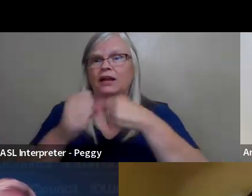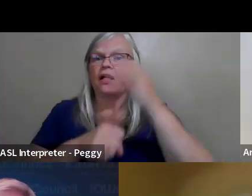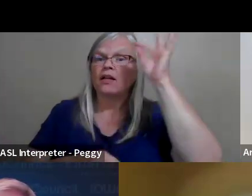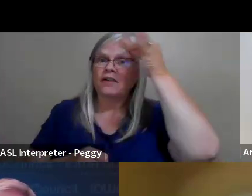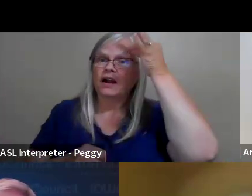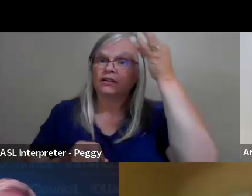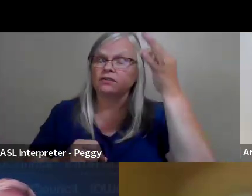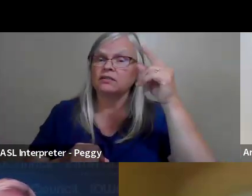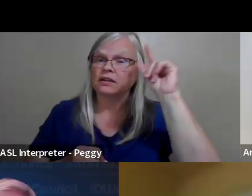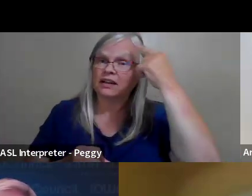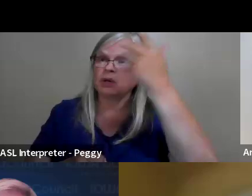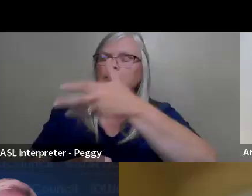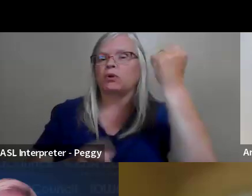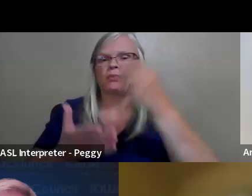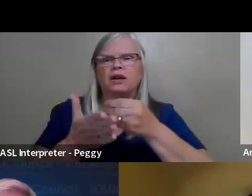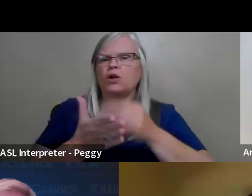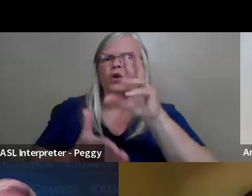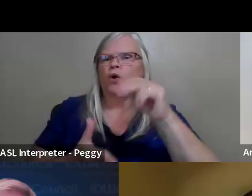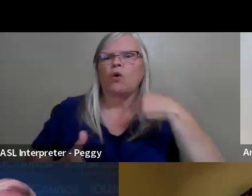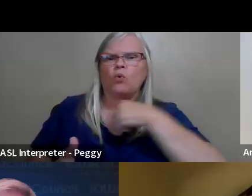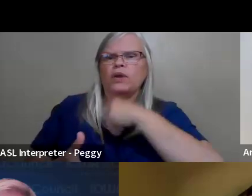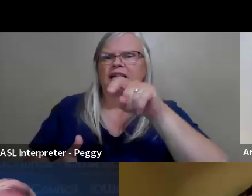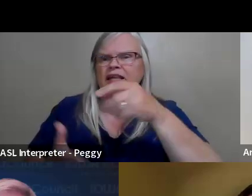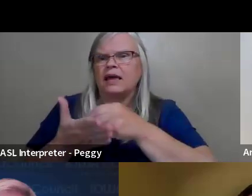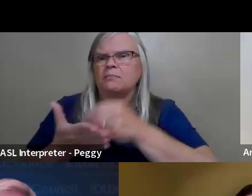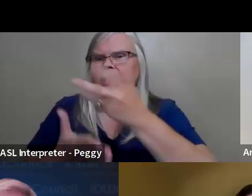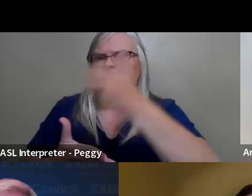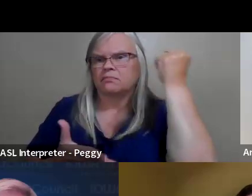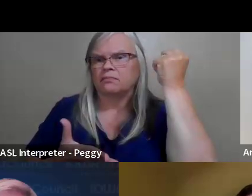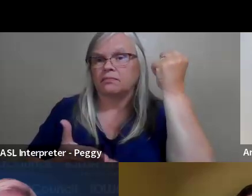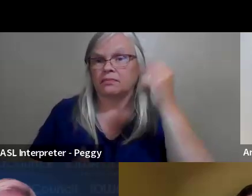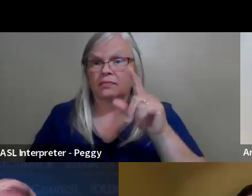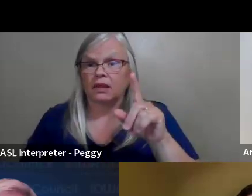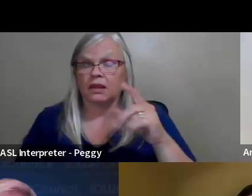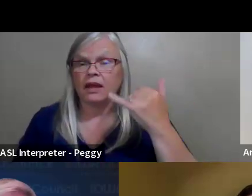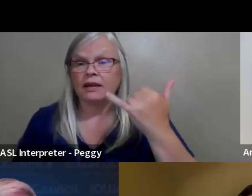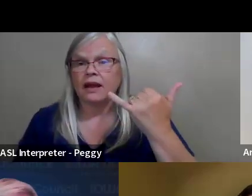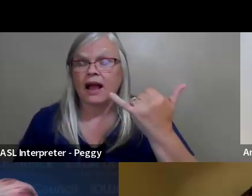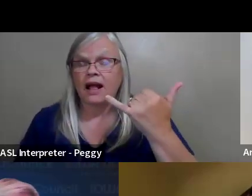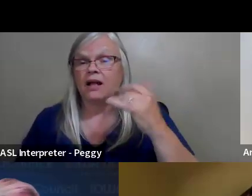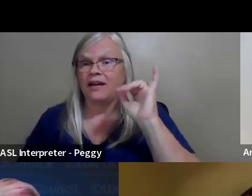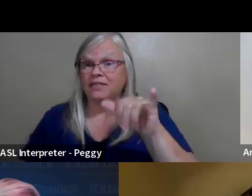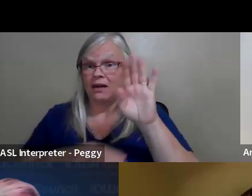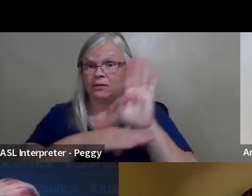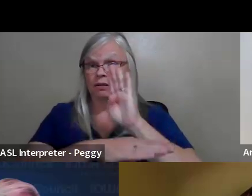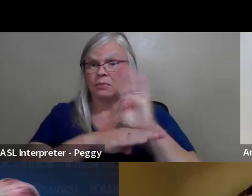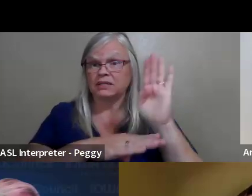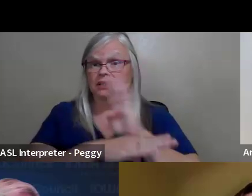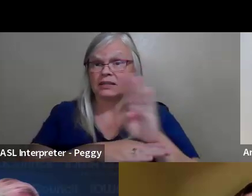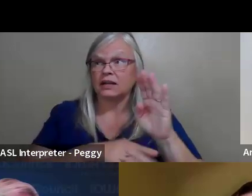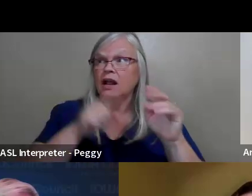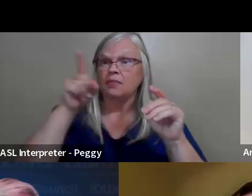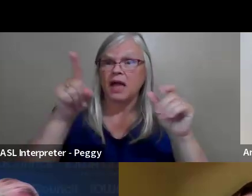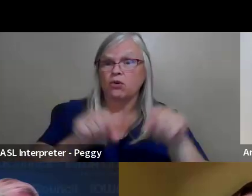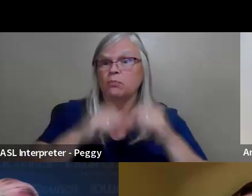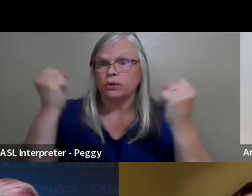government pulls that money back and says, never mind, we need that money back. If this were like a business, they would be in breach of